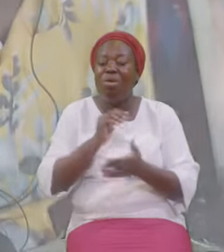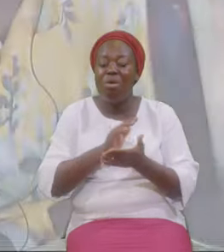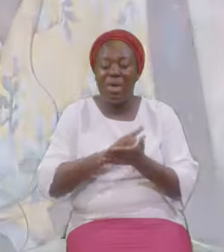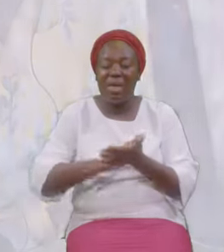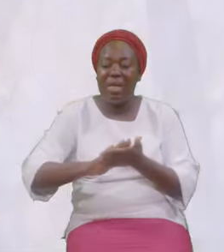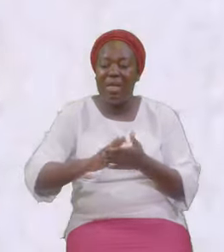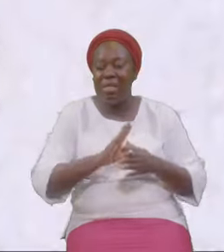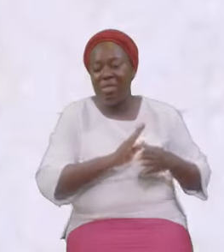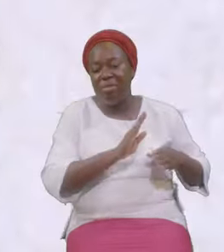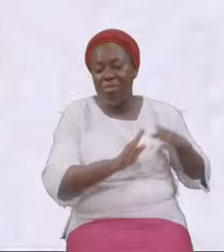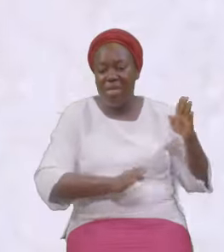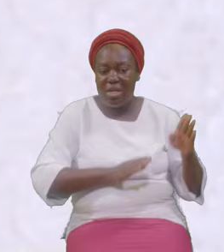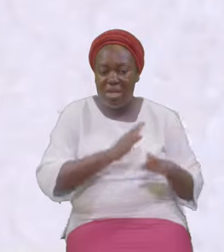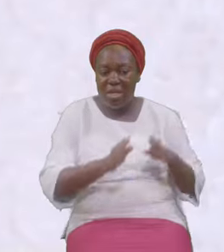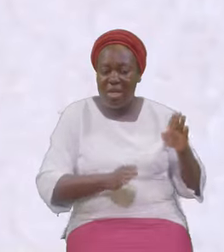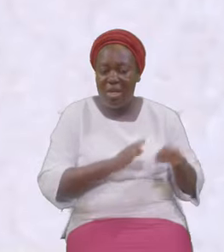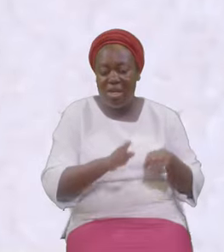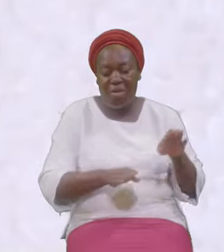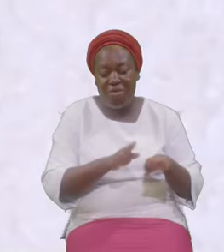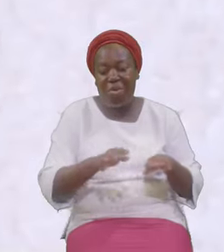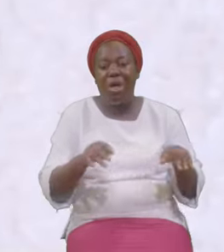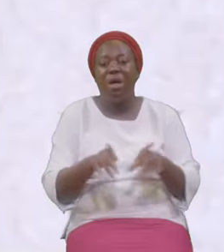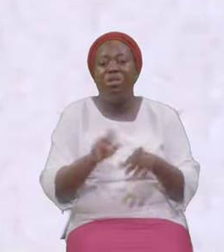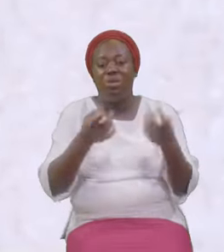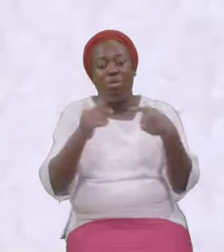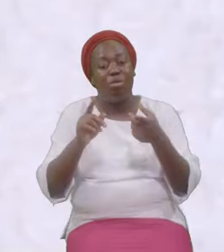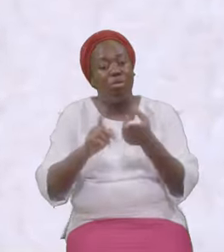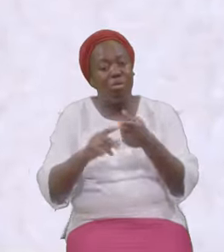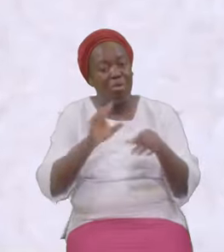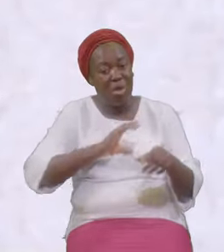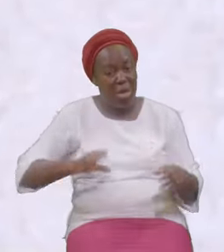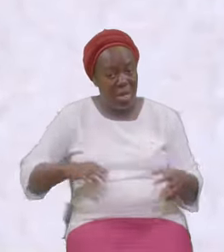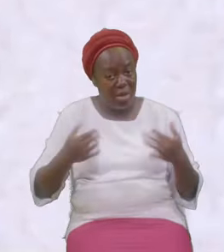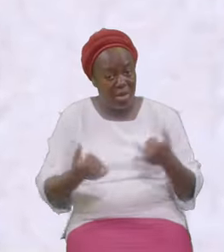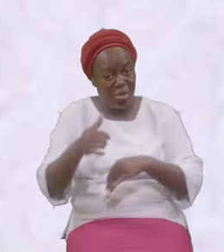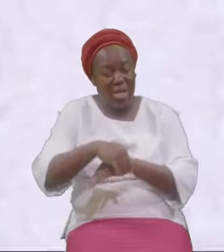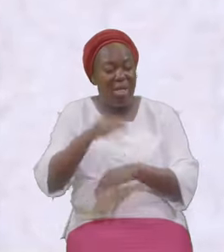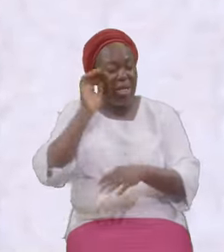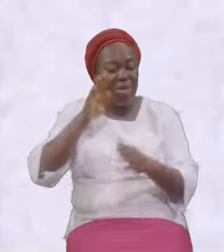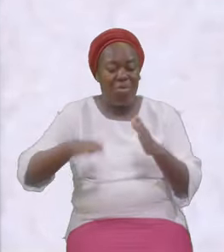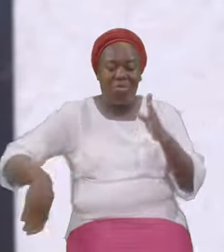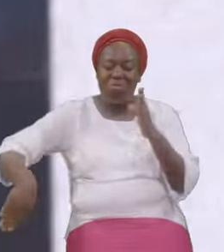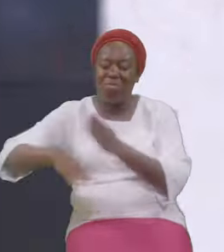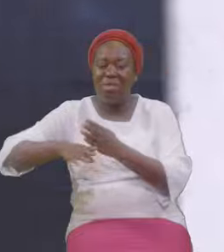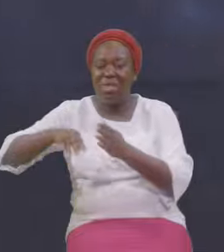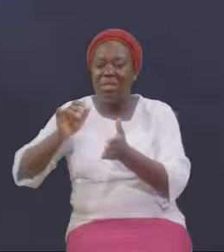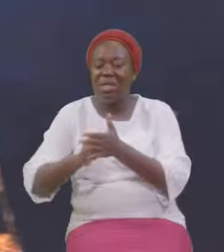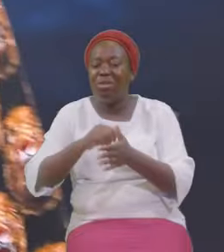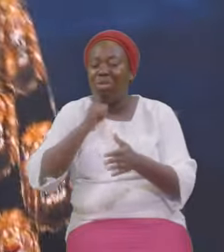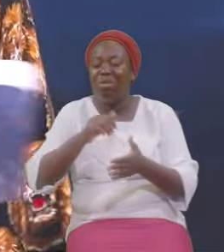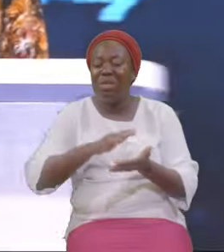Christ tonight, he'll drive that unclean spirit out of your life. Some